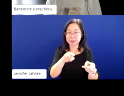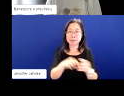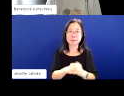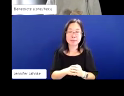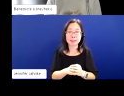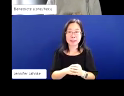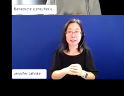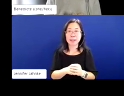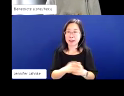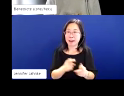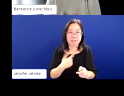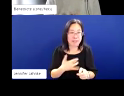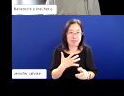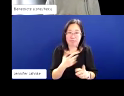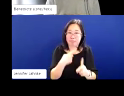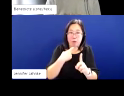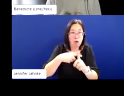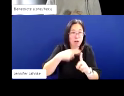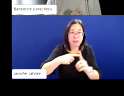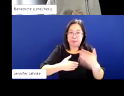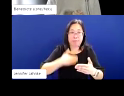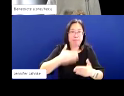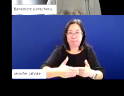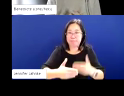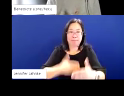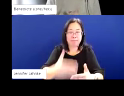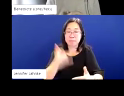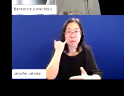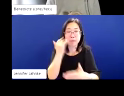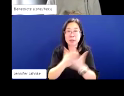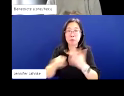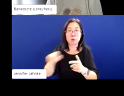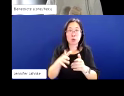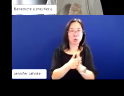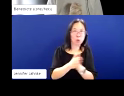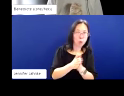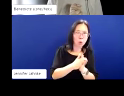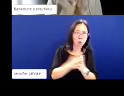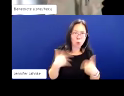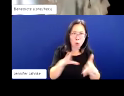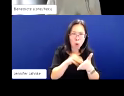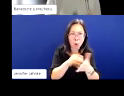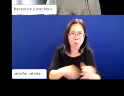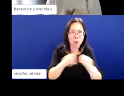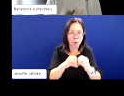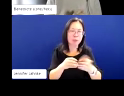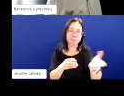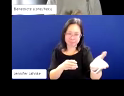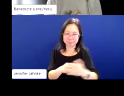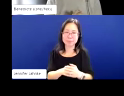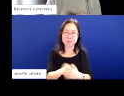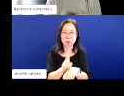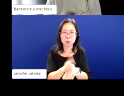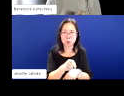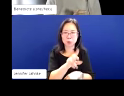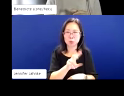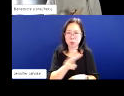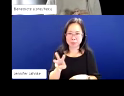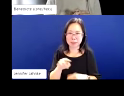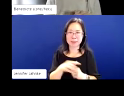step in the right direction for all of you who are feeling motivated by today's presentation. And you'll hear more about this